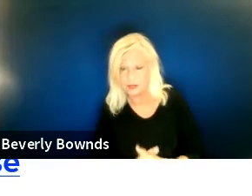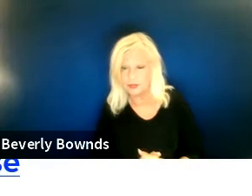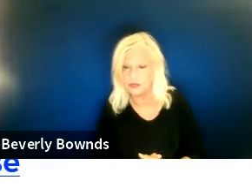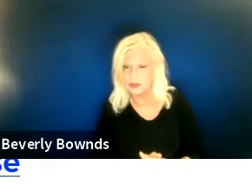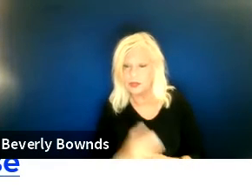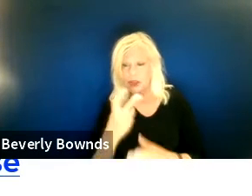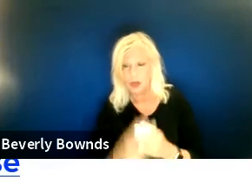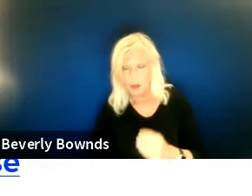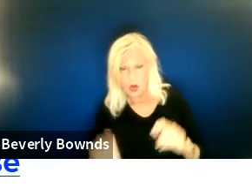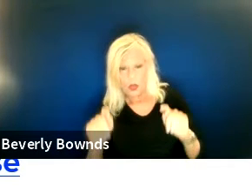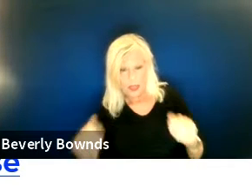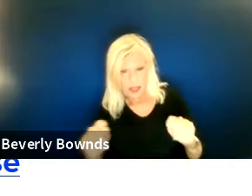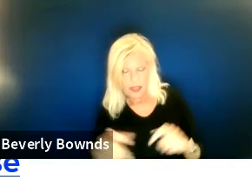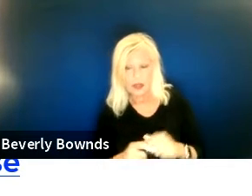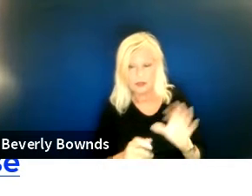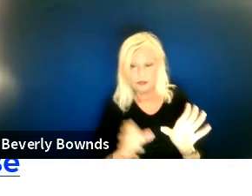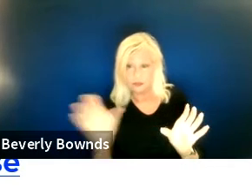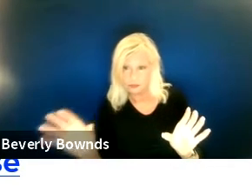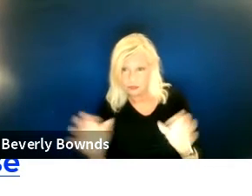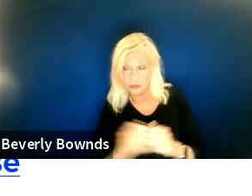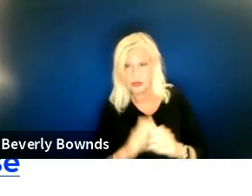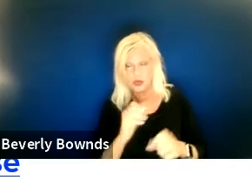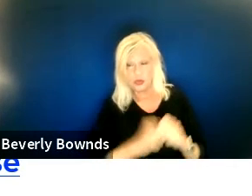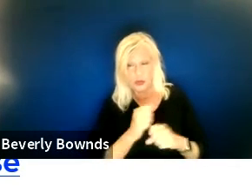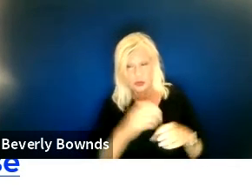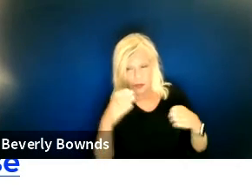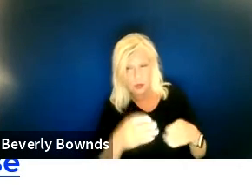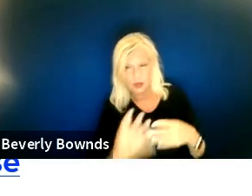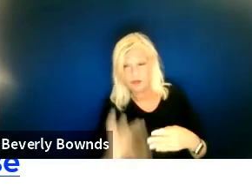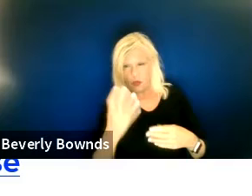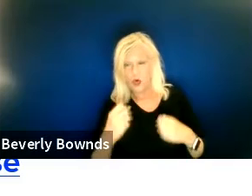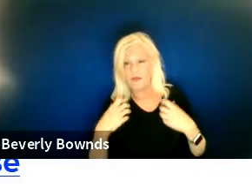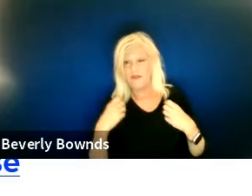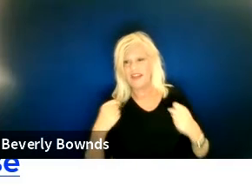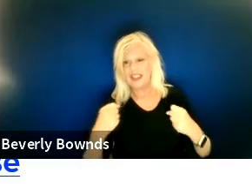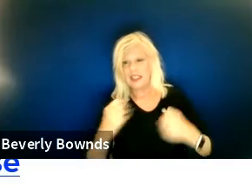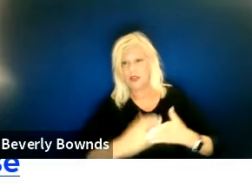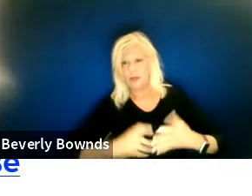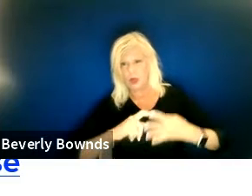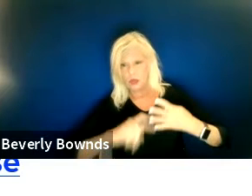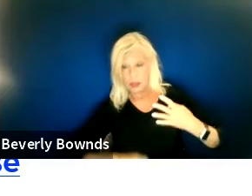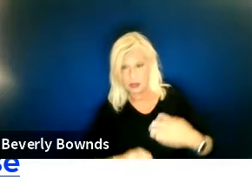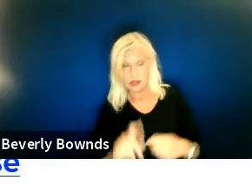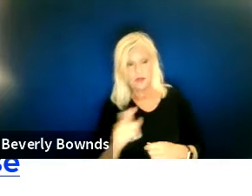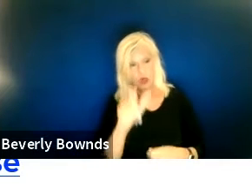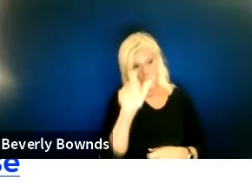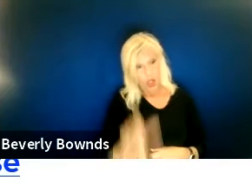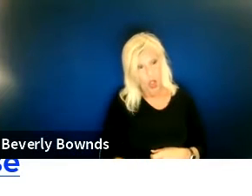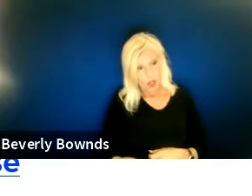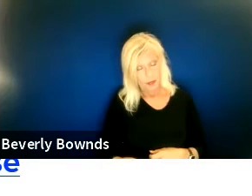Both end-to-end and SET programs are structured to target 4 fitness components. So if you look at the first column of the